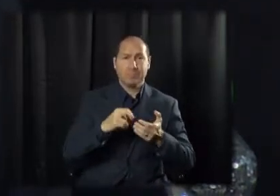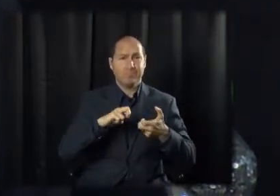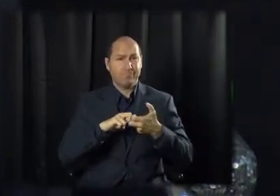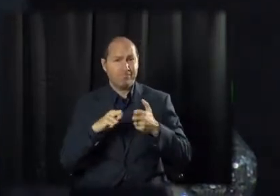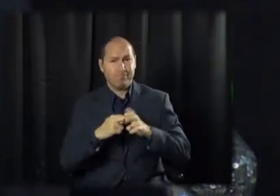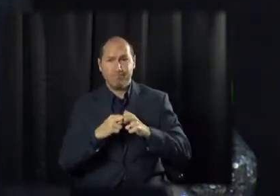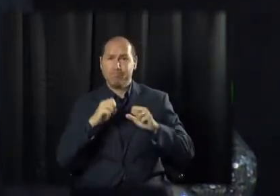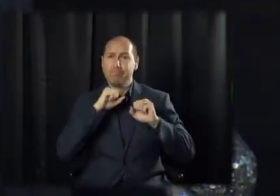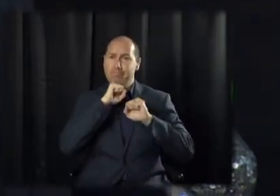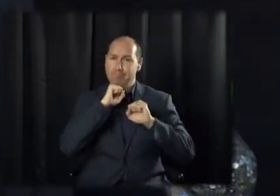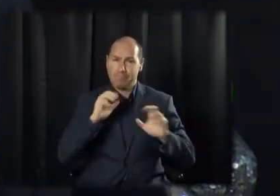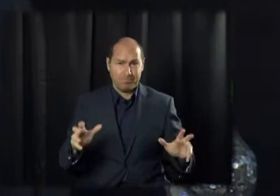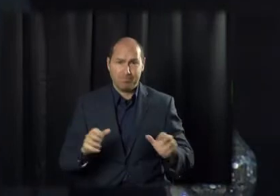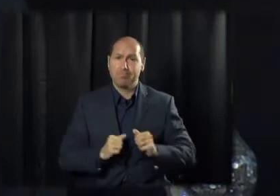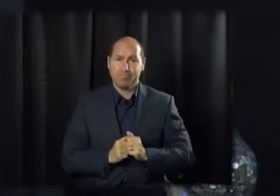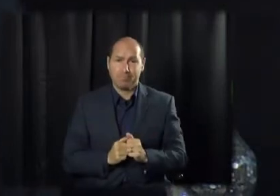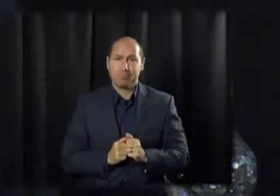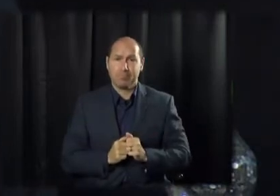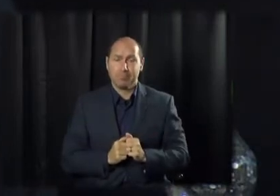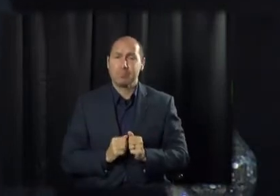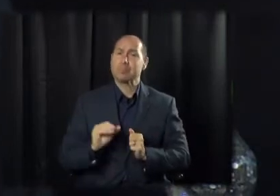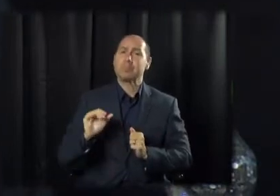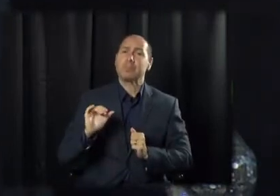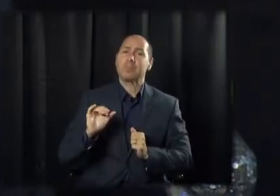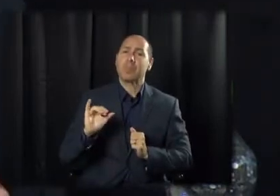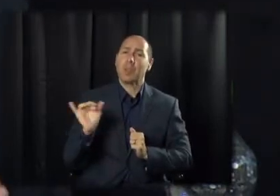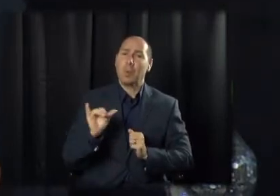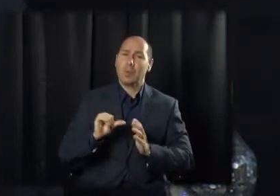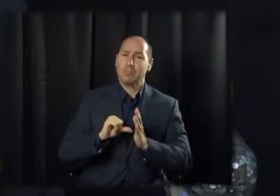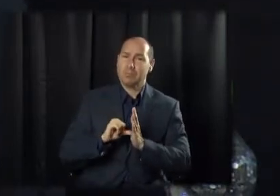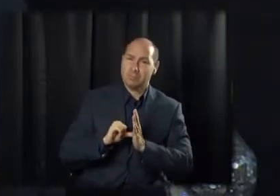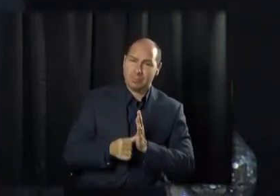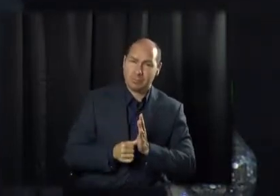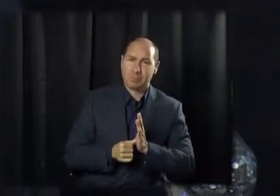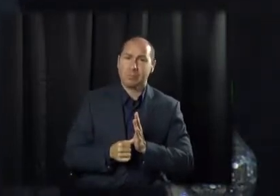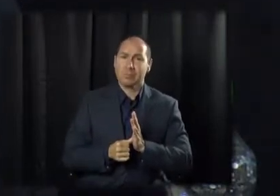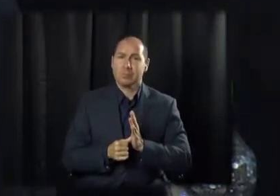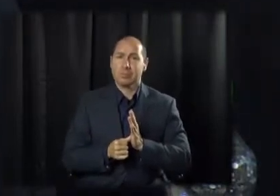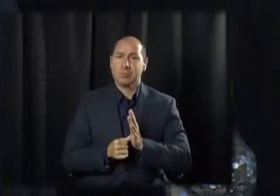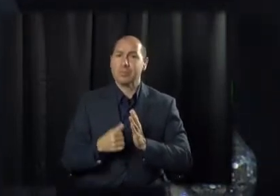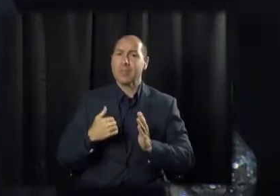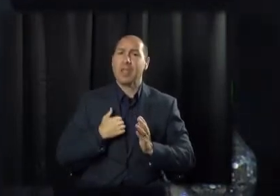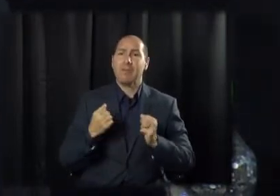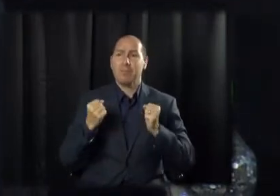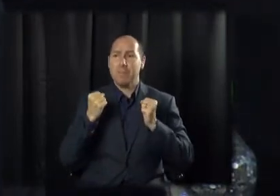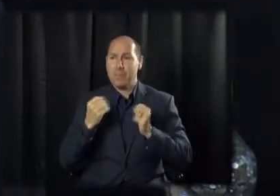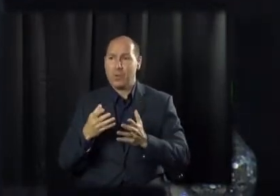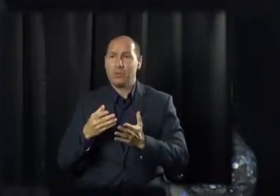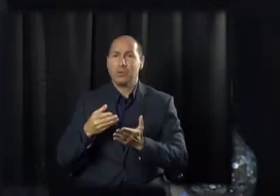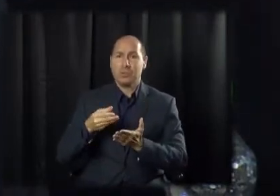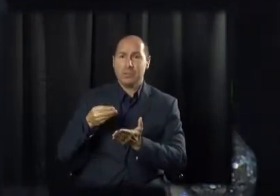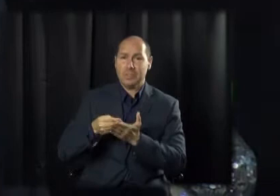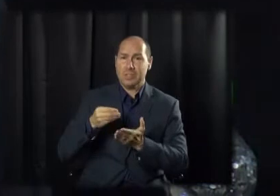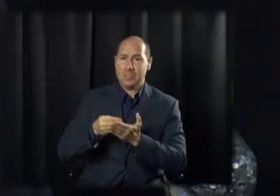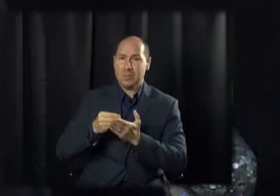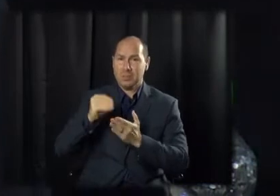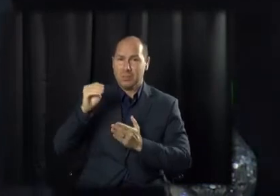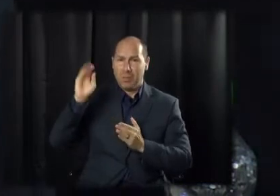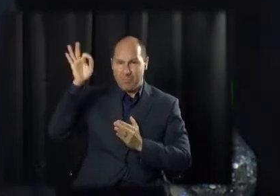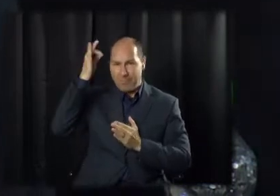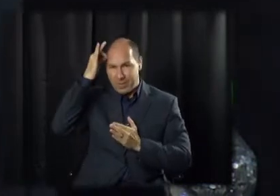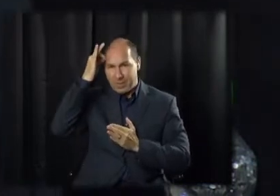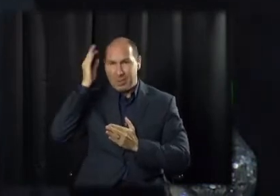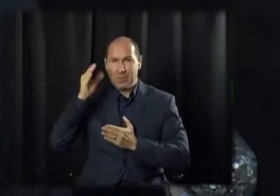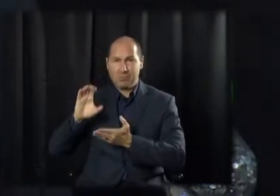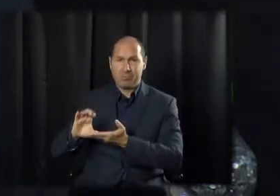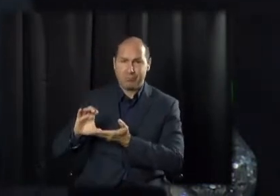unable. And also to reiterate, there's a huge amount of federal money coming in. We're expecting